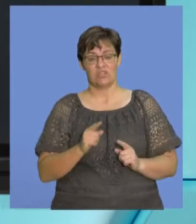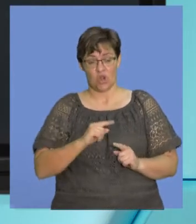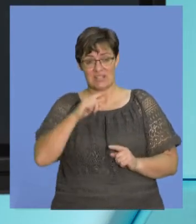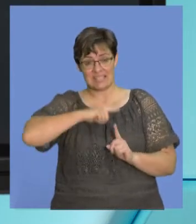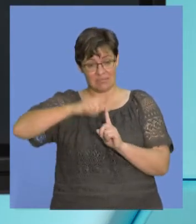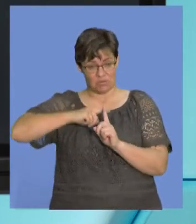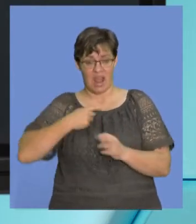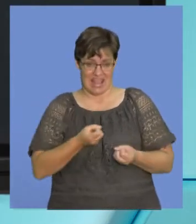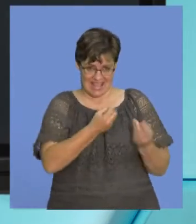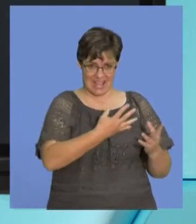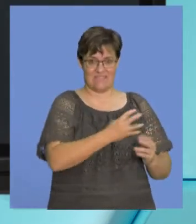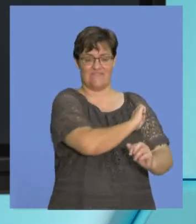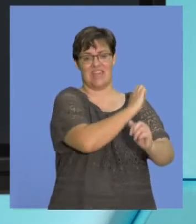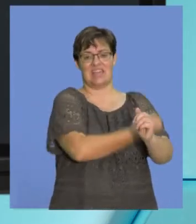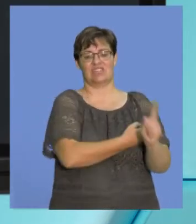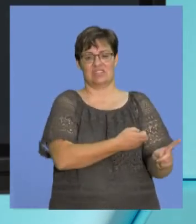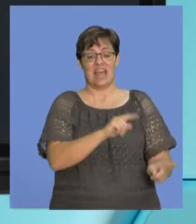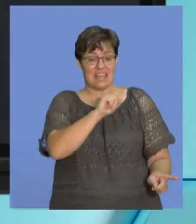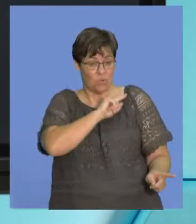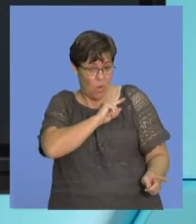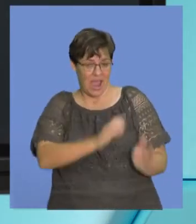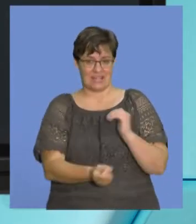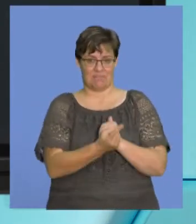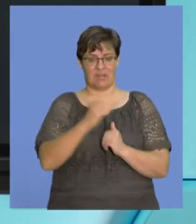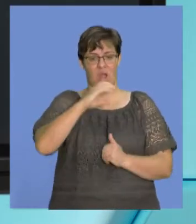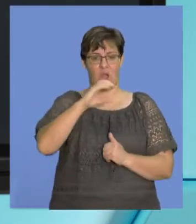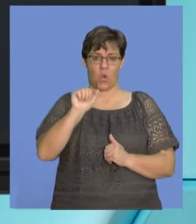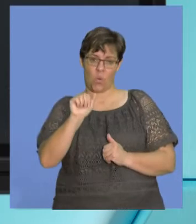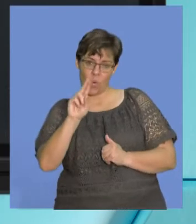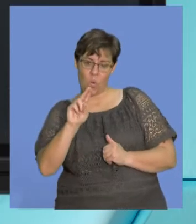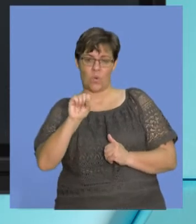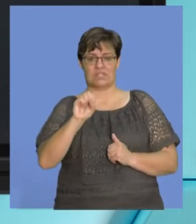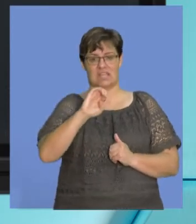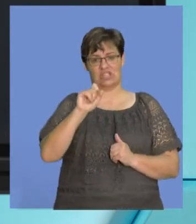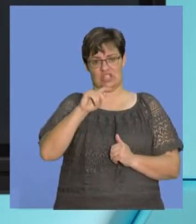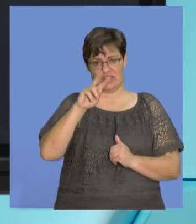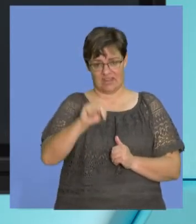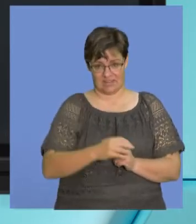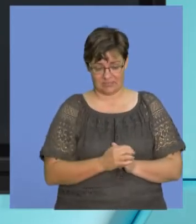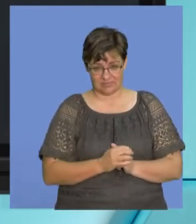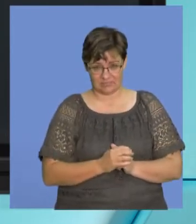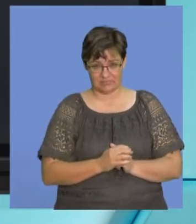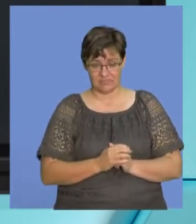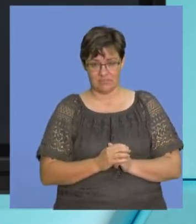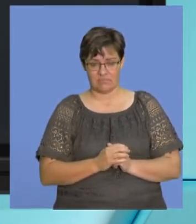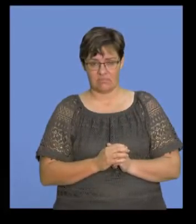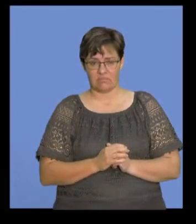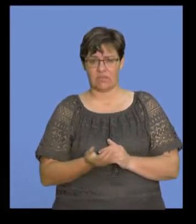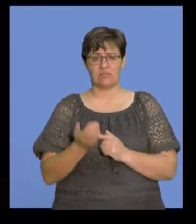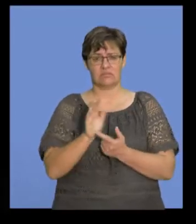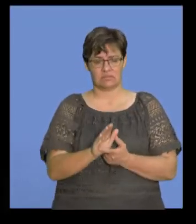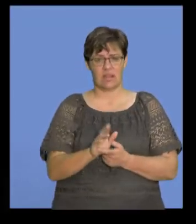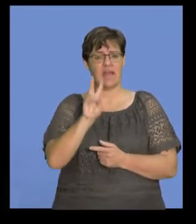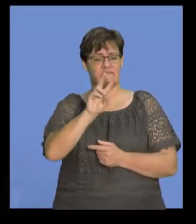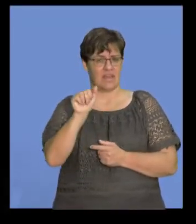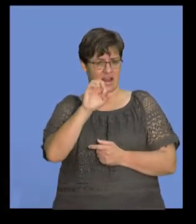temperature provides the energy. So that's the cause factor. So that's the term causation. Okay? We've been